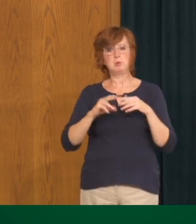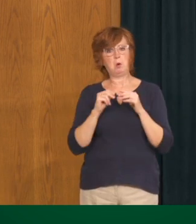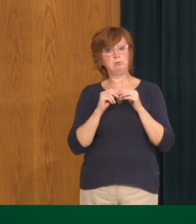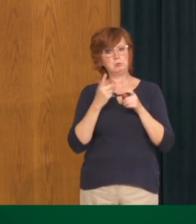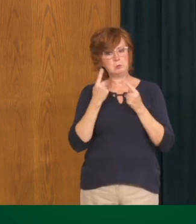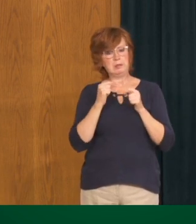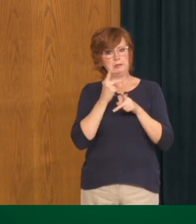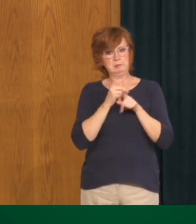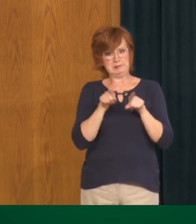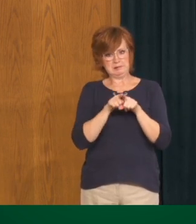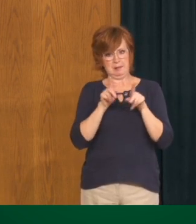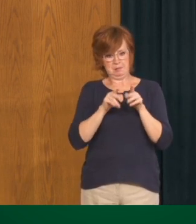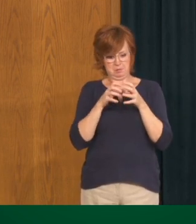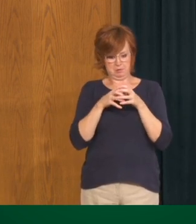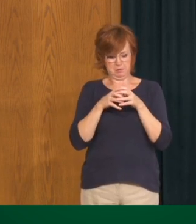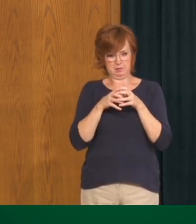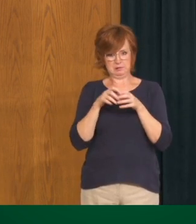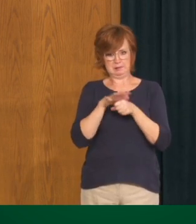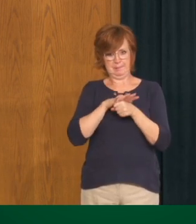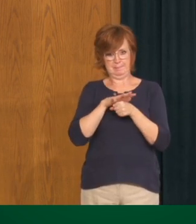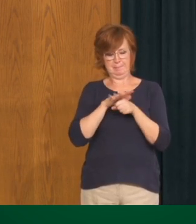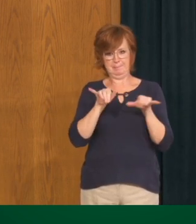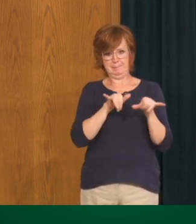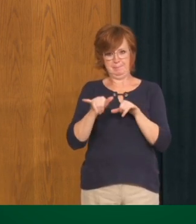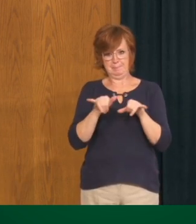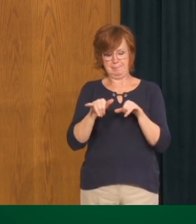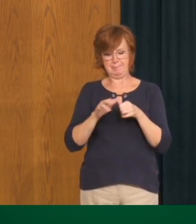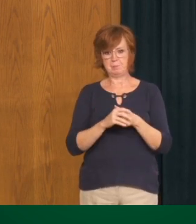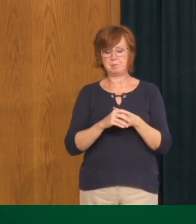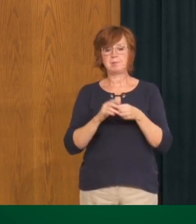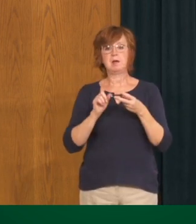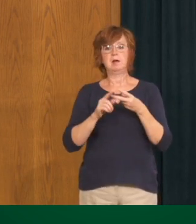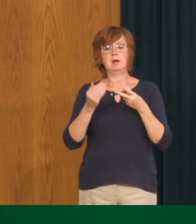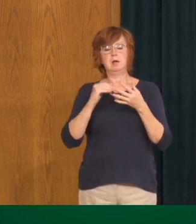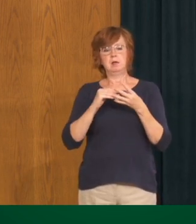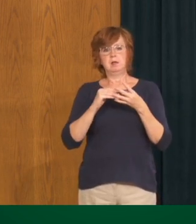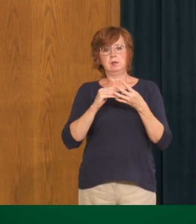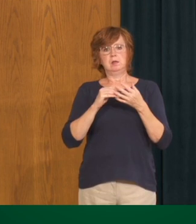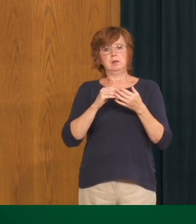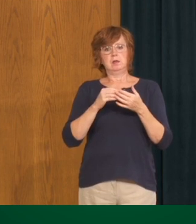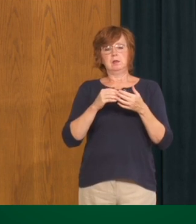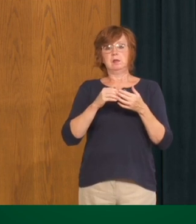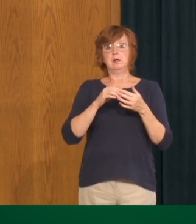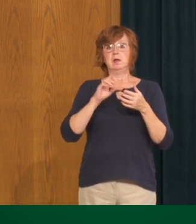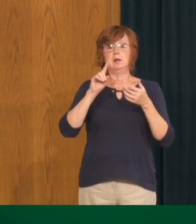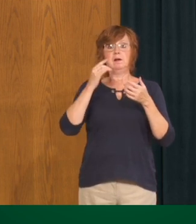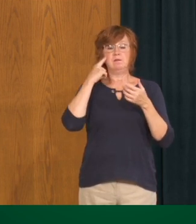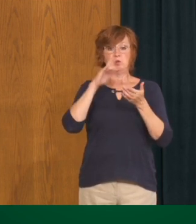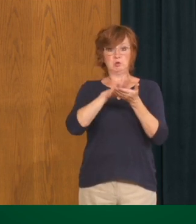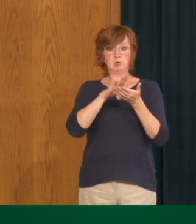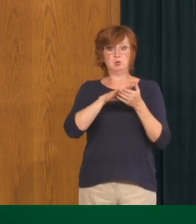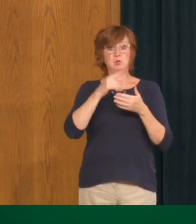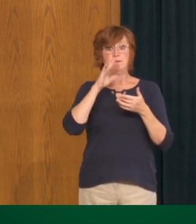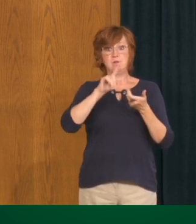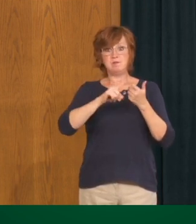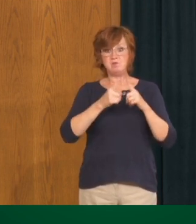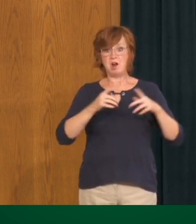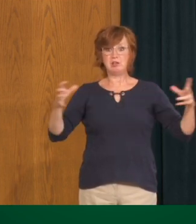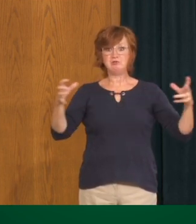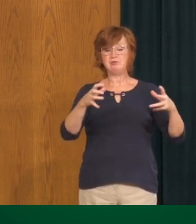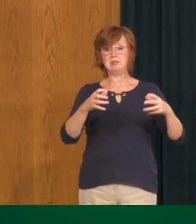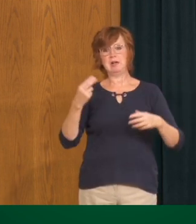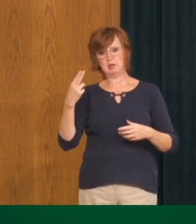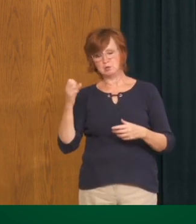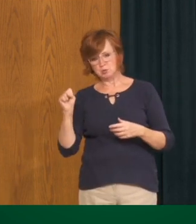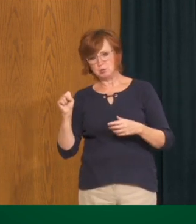that consistent set of friends, but generally avoid mingling with large number of students in the school setting as well, and especially important message for high school